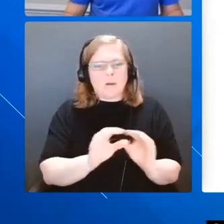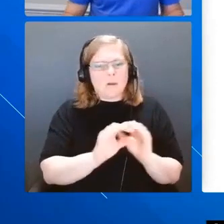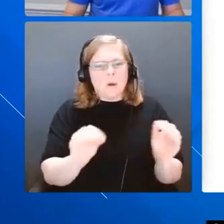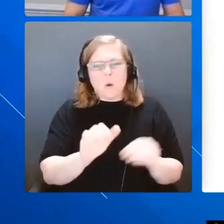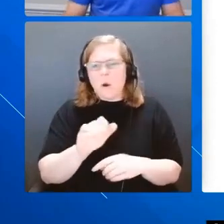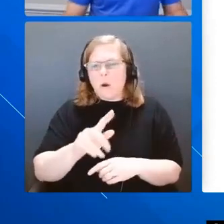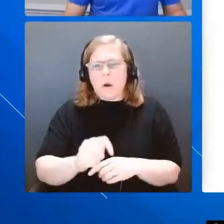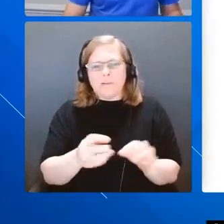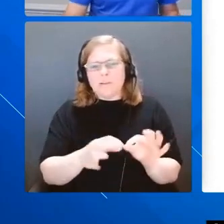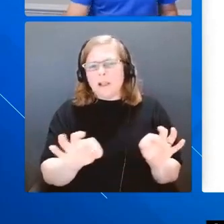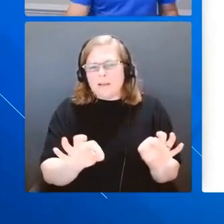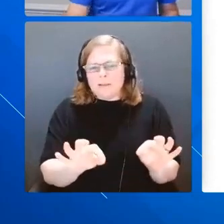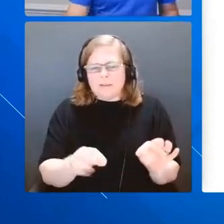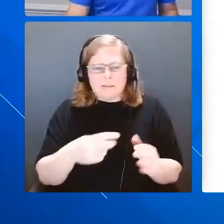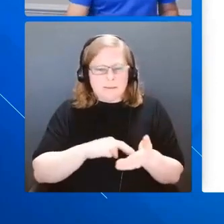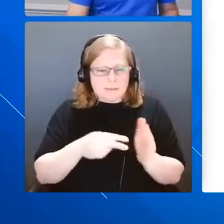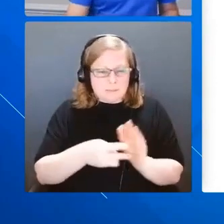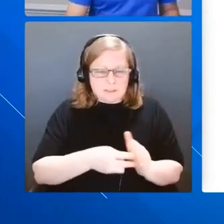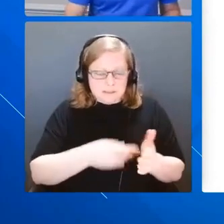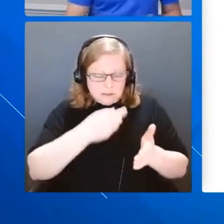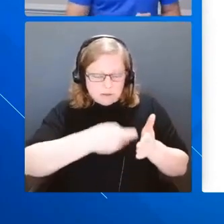screen readers ignore those completely.